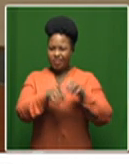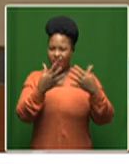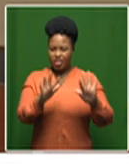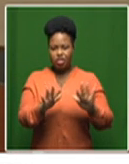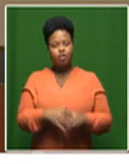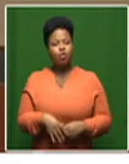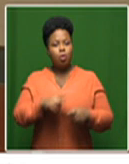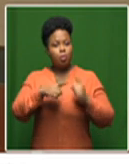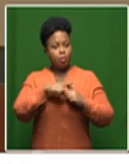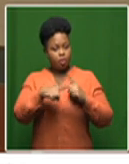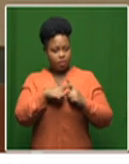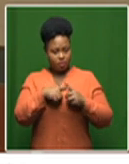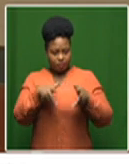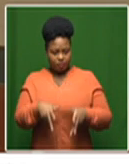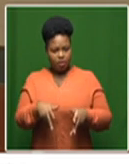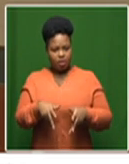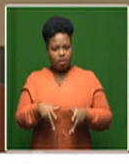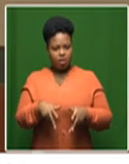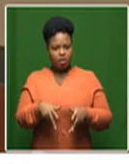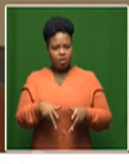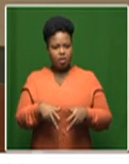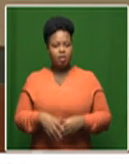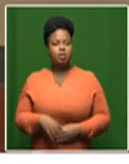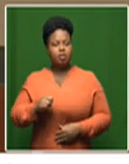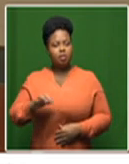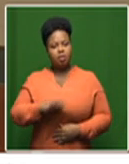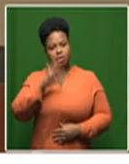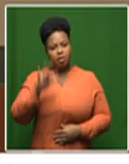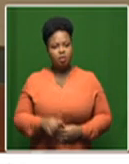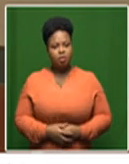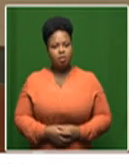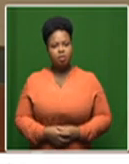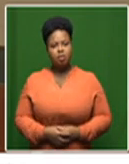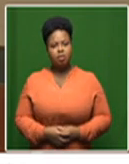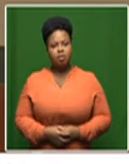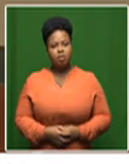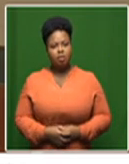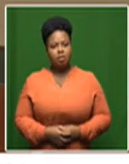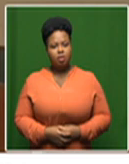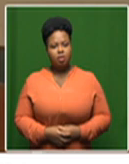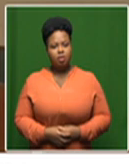for COVID-19 in the province, in South Africa there.